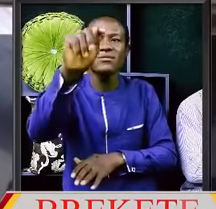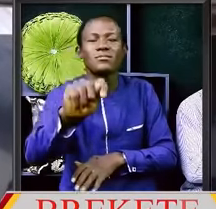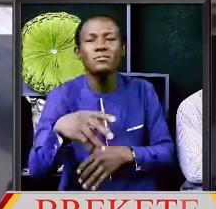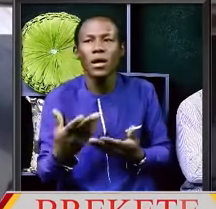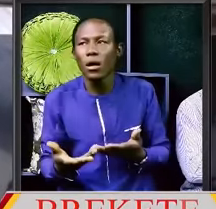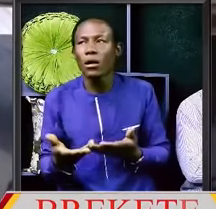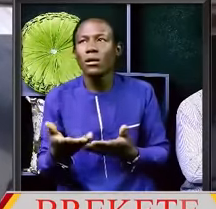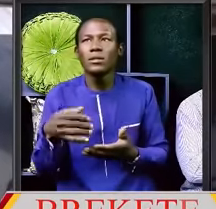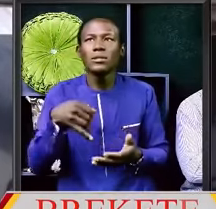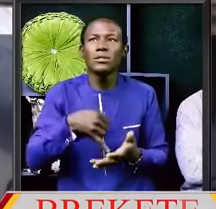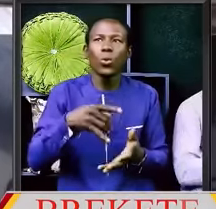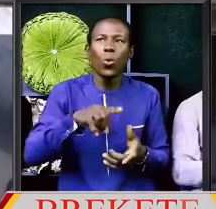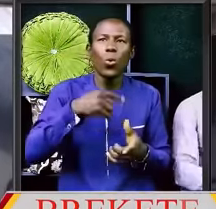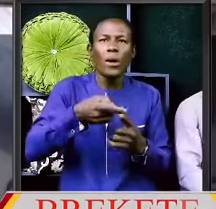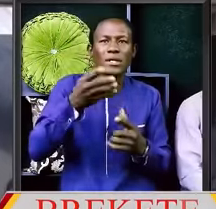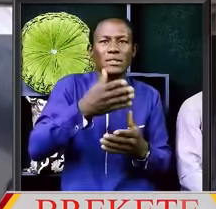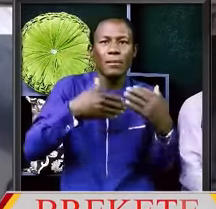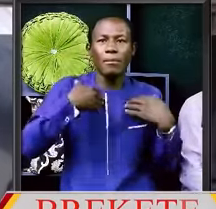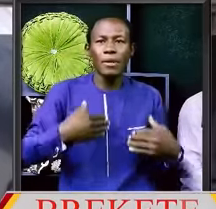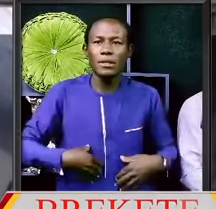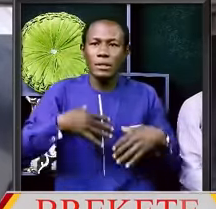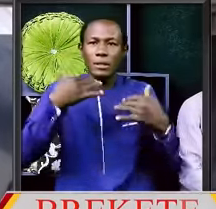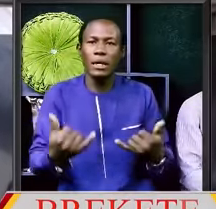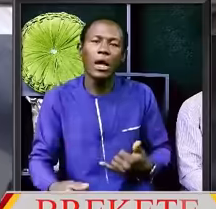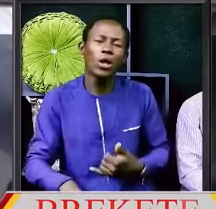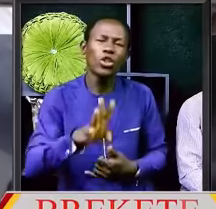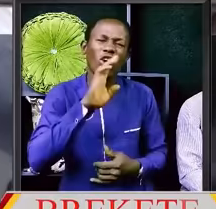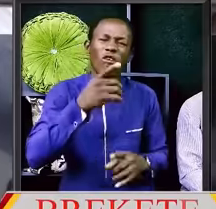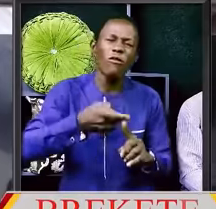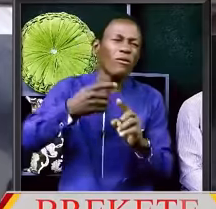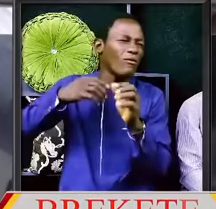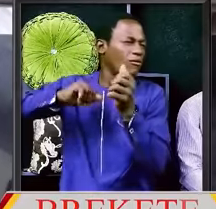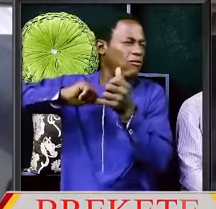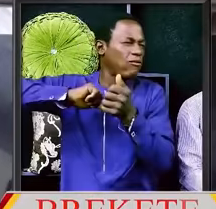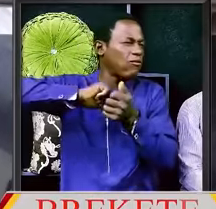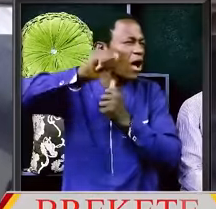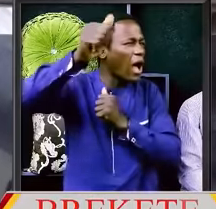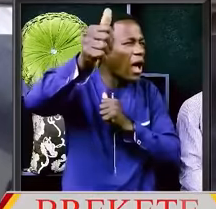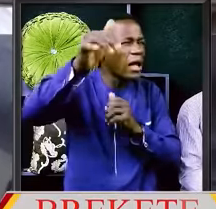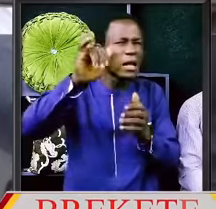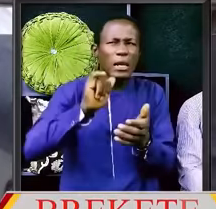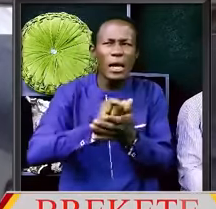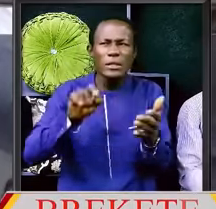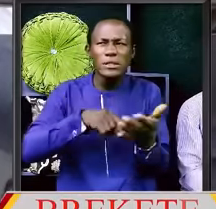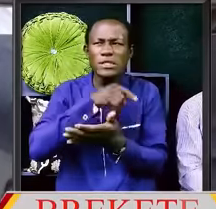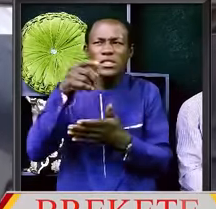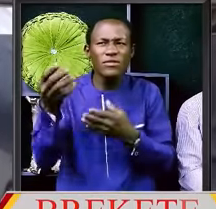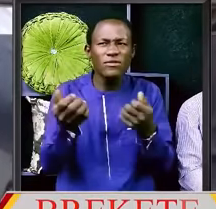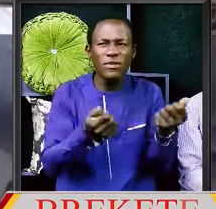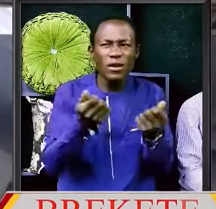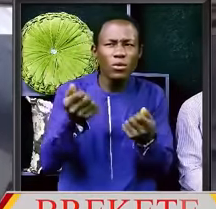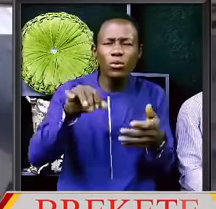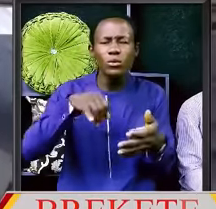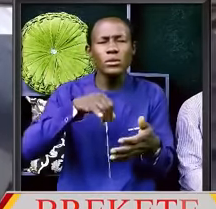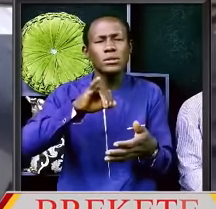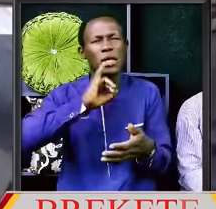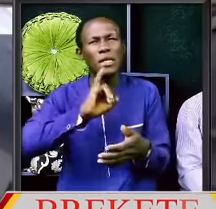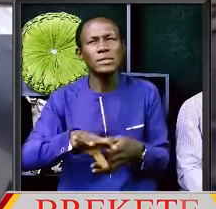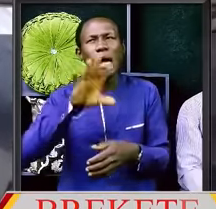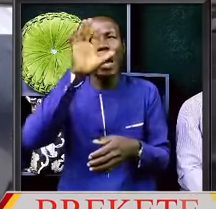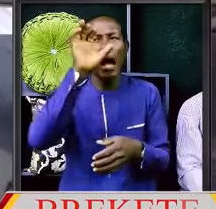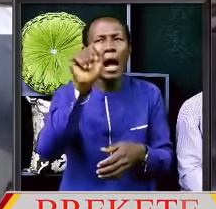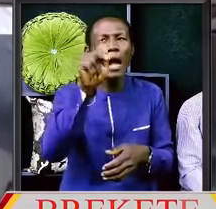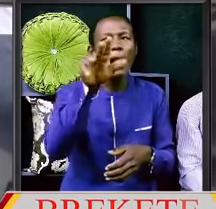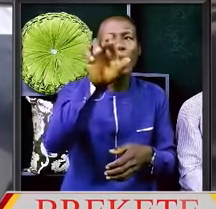motor from afar. Nadia, I can't shout, say, nobody say you resemble Akaramakala motor. Na him,